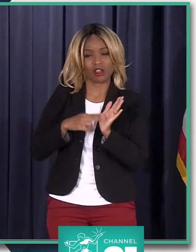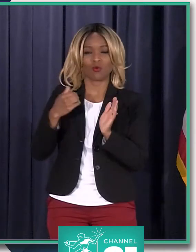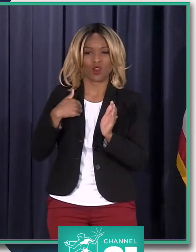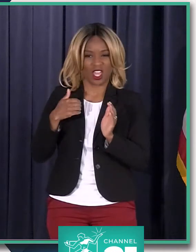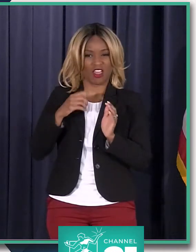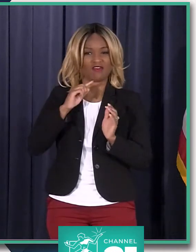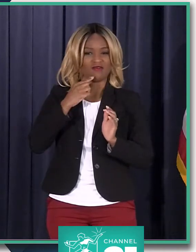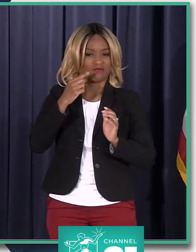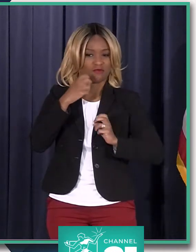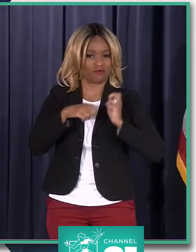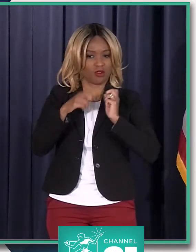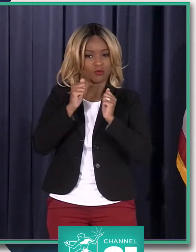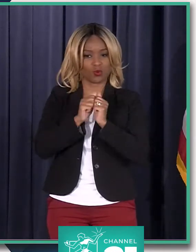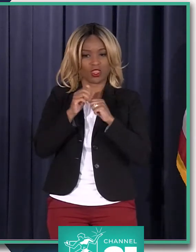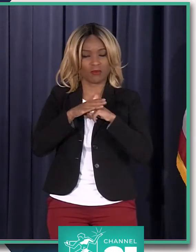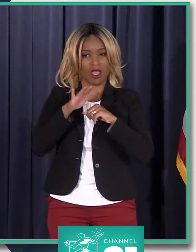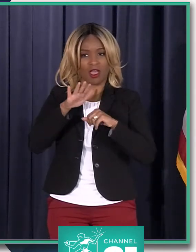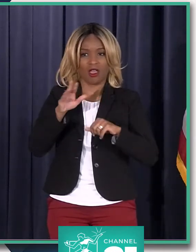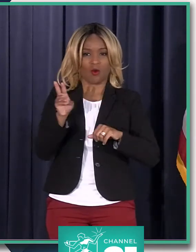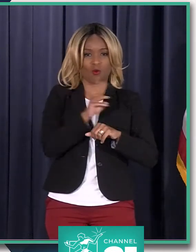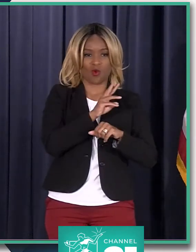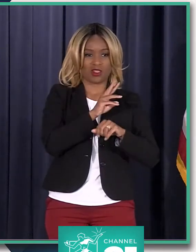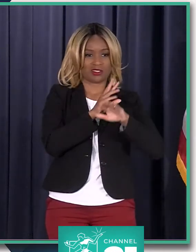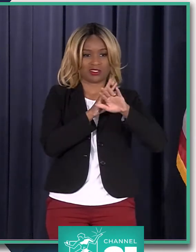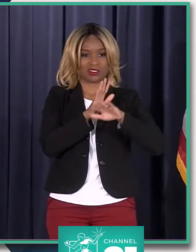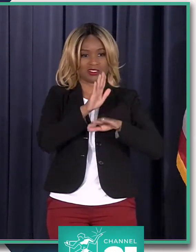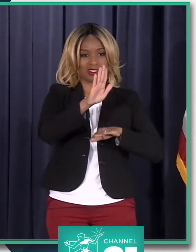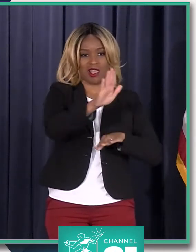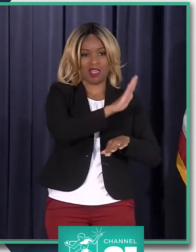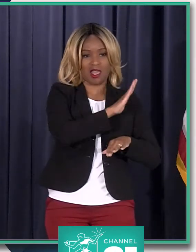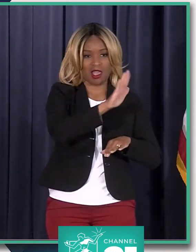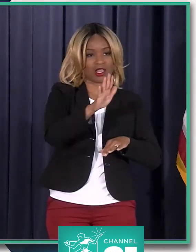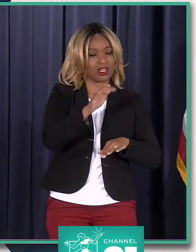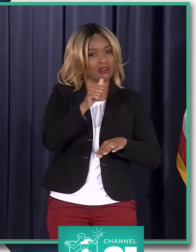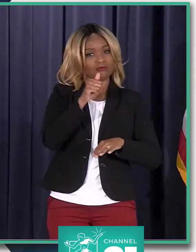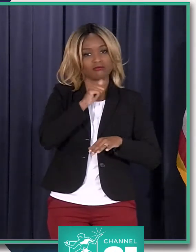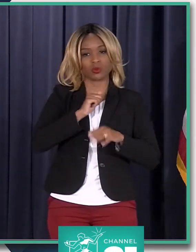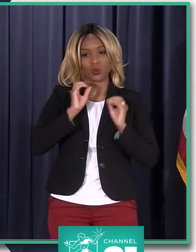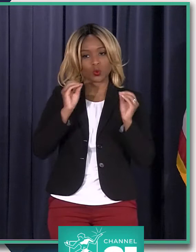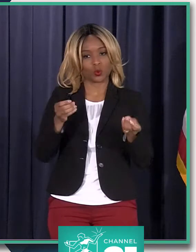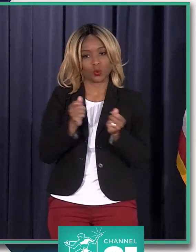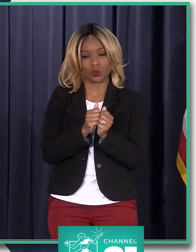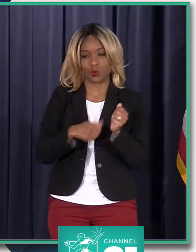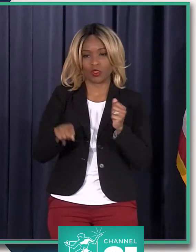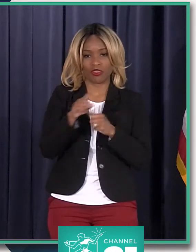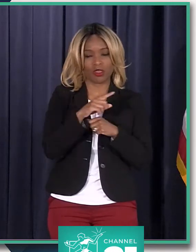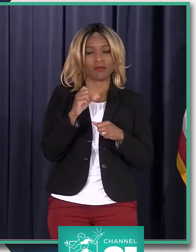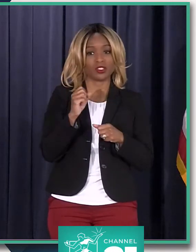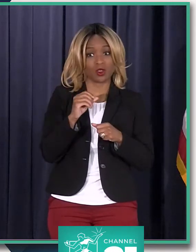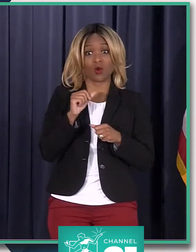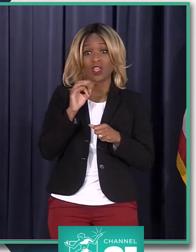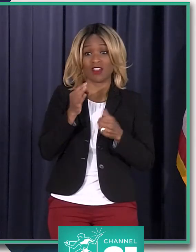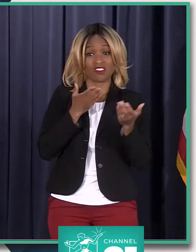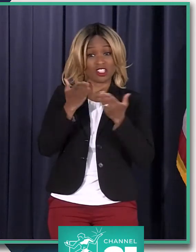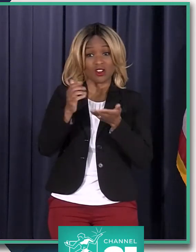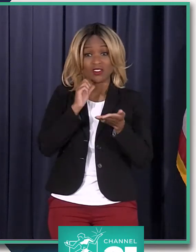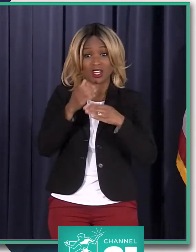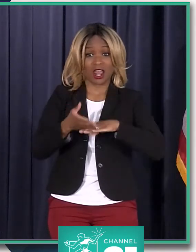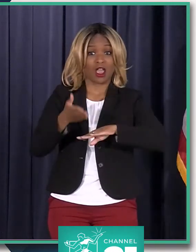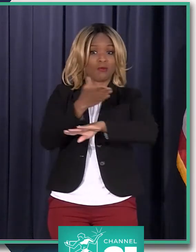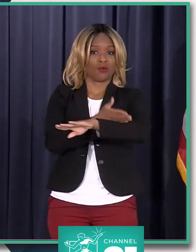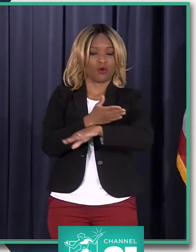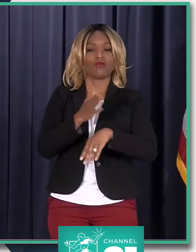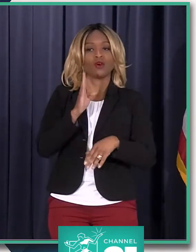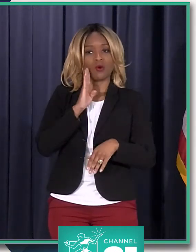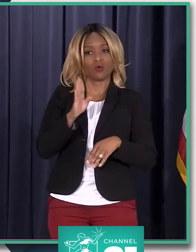side. My patience has worn out with them, and they're going to be on notice shortly that if their service doesn't improve dramatically, we're going